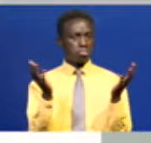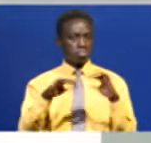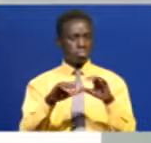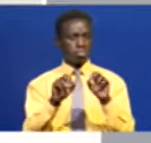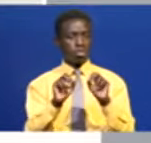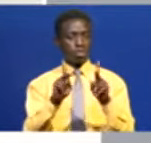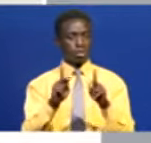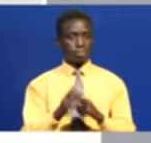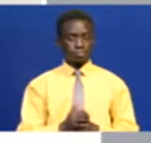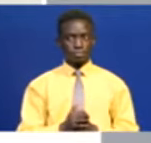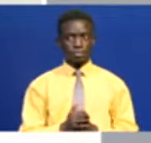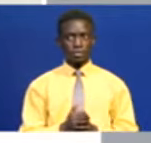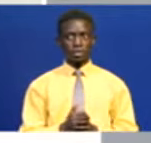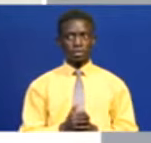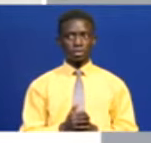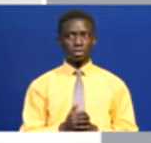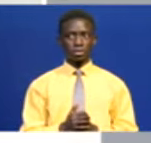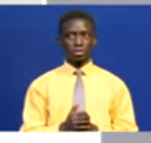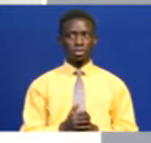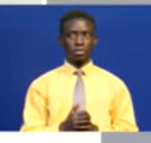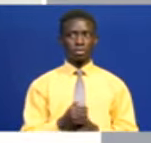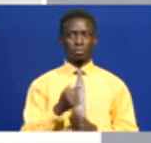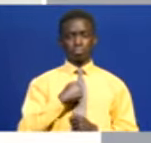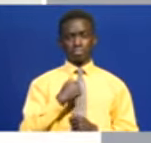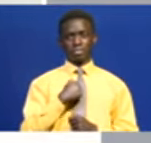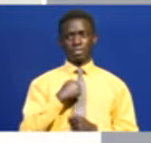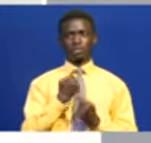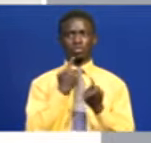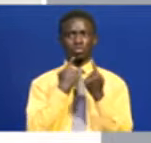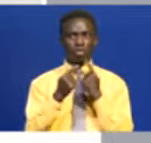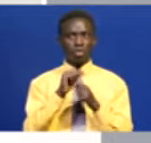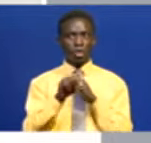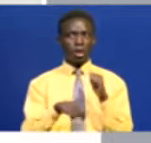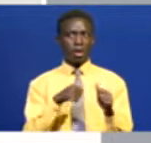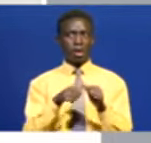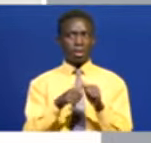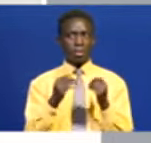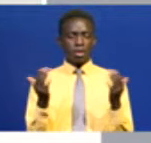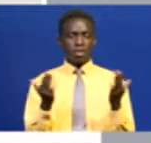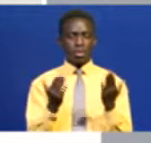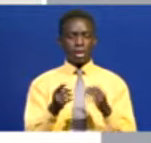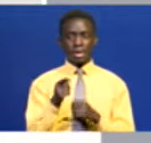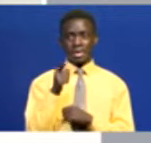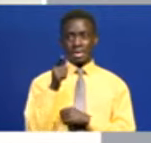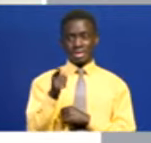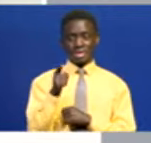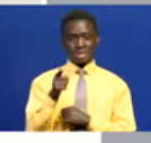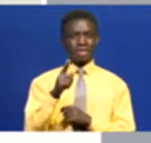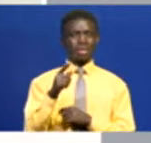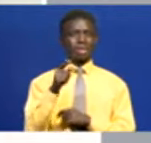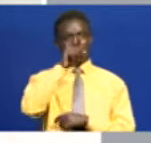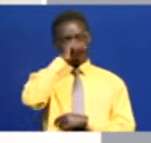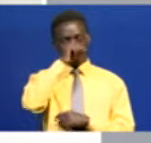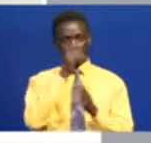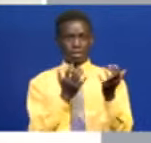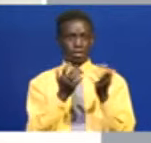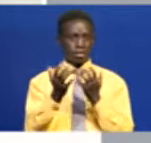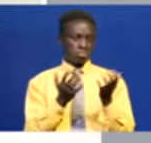Okay, I was talking to about the Turkish-Africa trade volume, and according to statistic